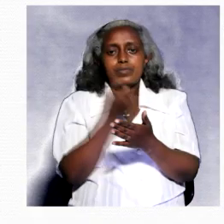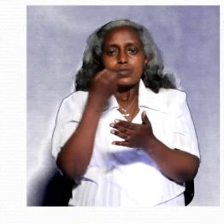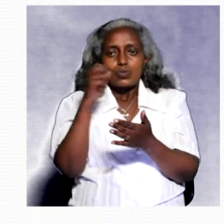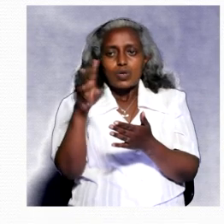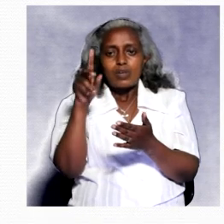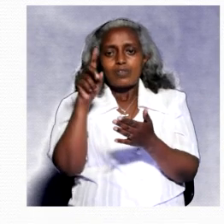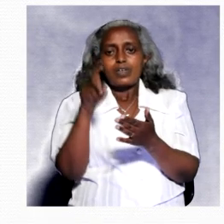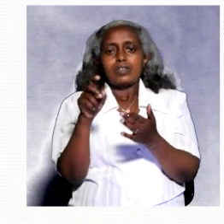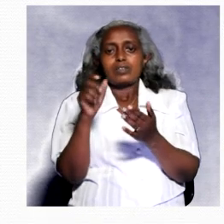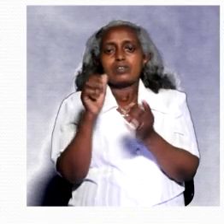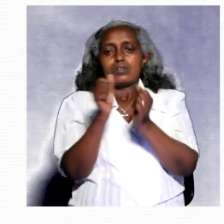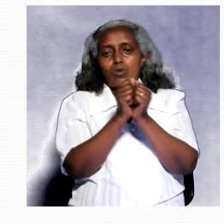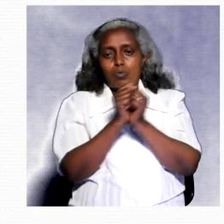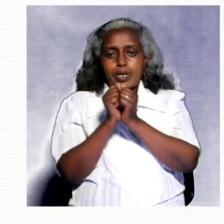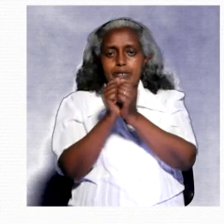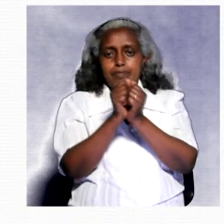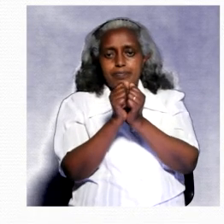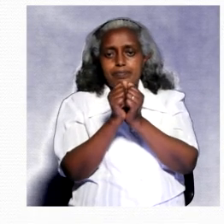12x as a common.